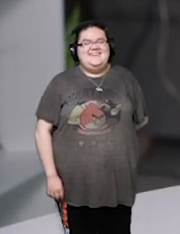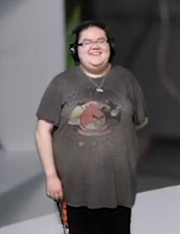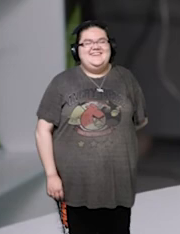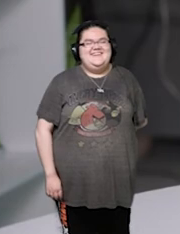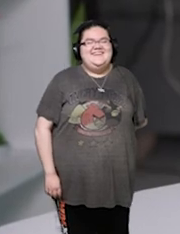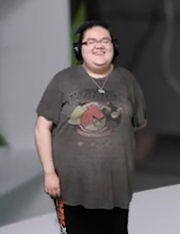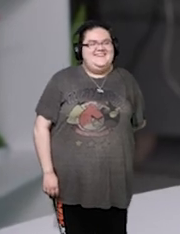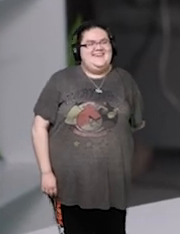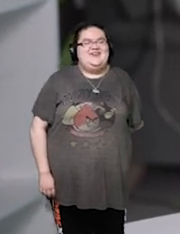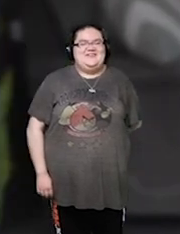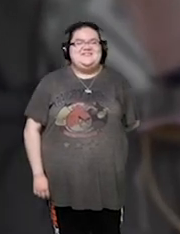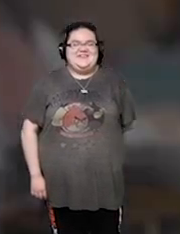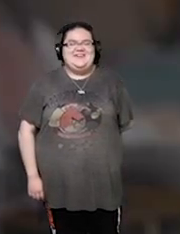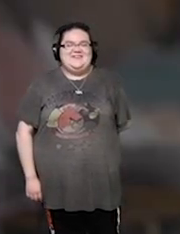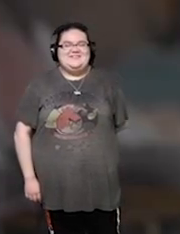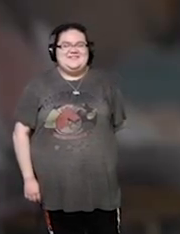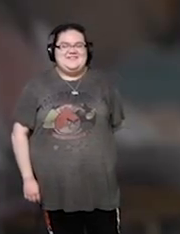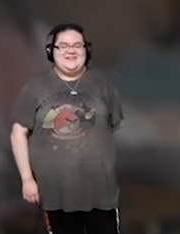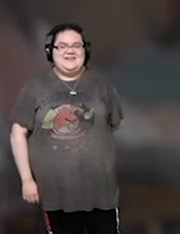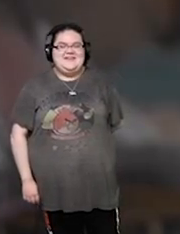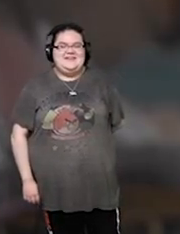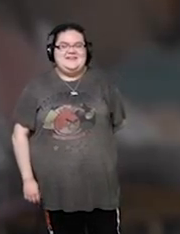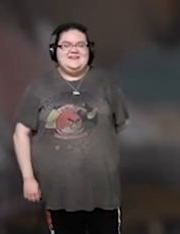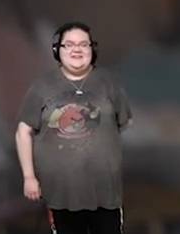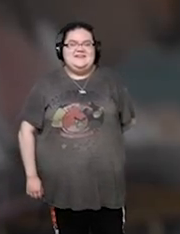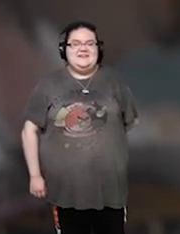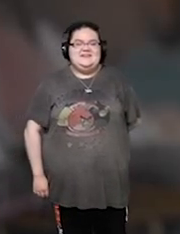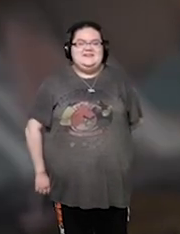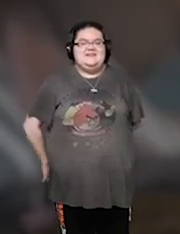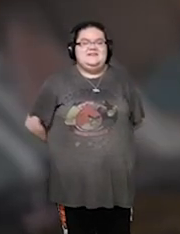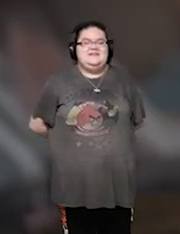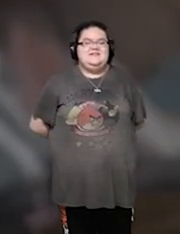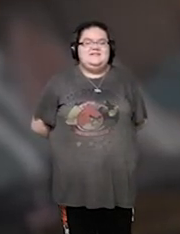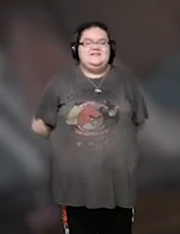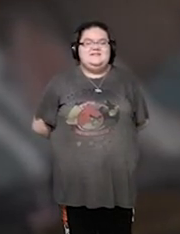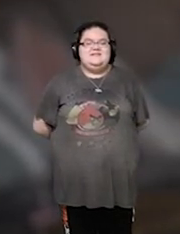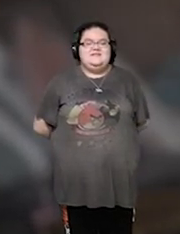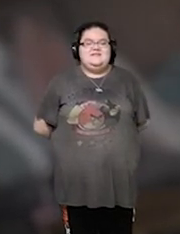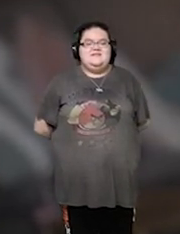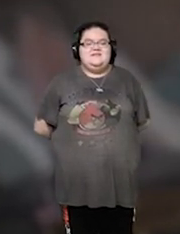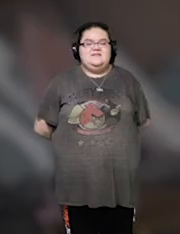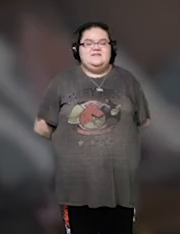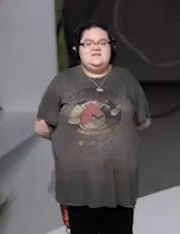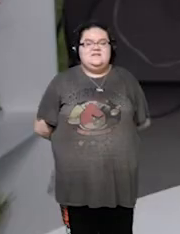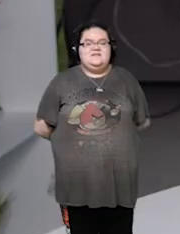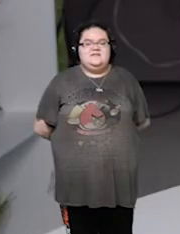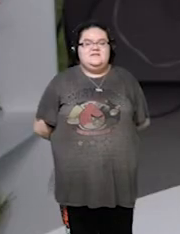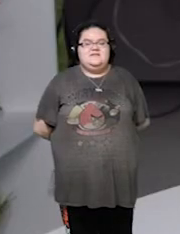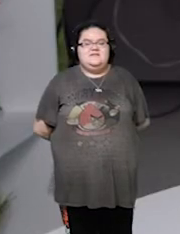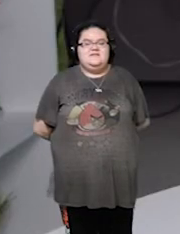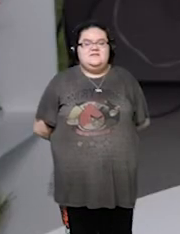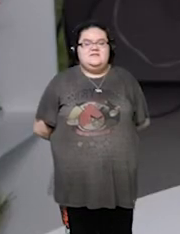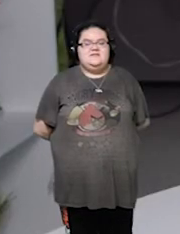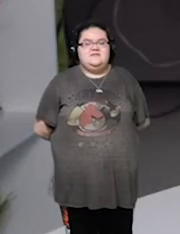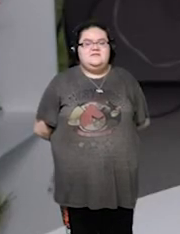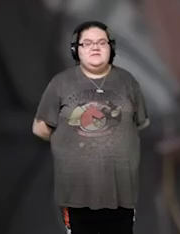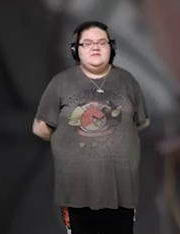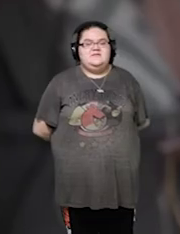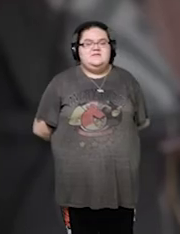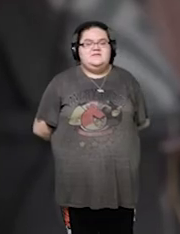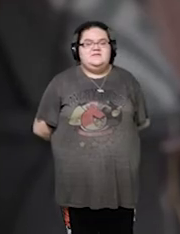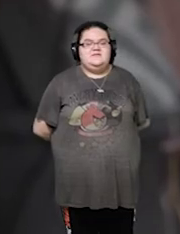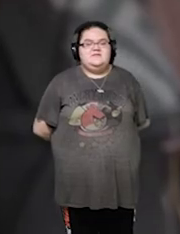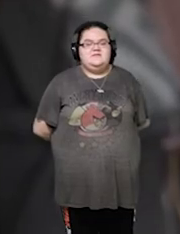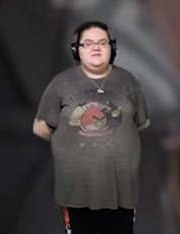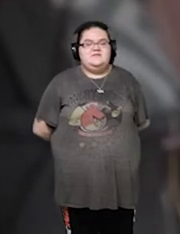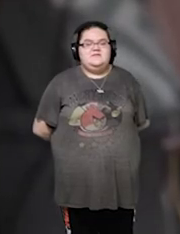Okay, don't do it on your beard. Do it on that beard. It hurts, maybe. It hurts. That one's kind of rough. They're both kind of rough. How do you tell what's more expensive? It's a brand. This one's got a nice little